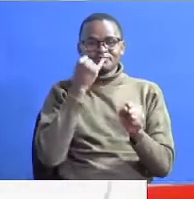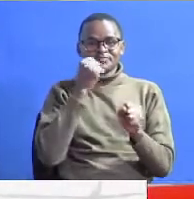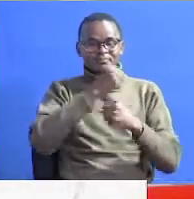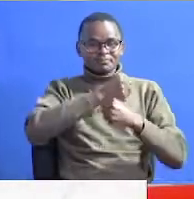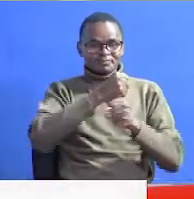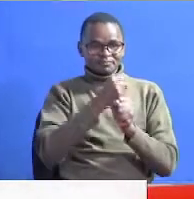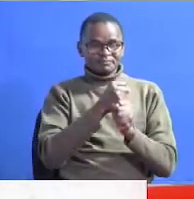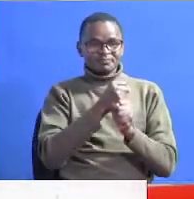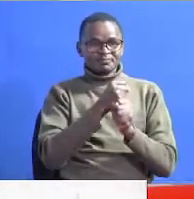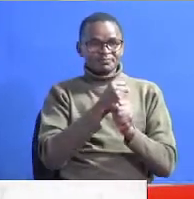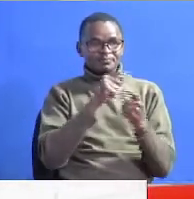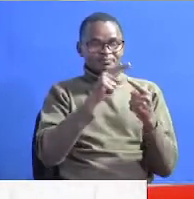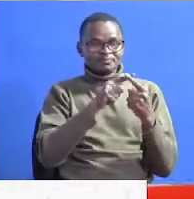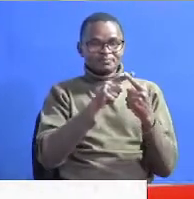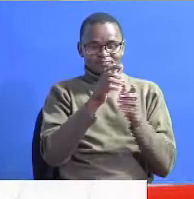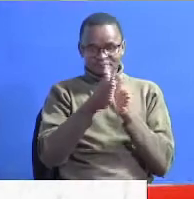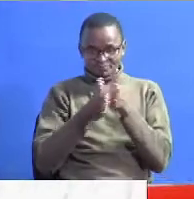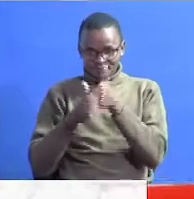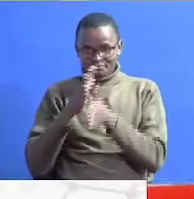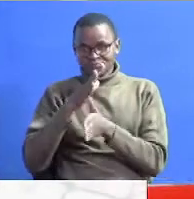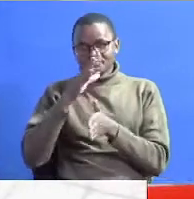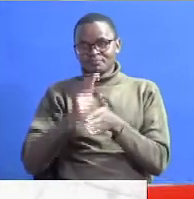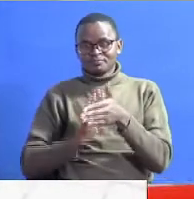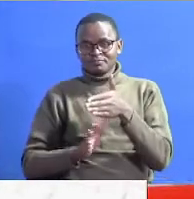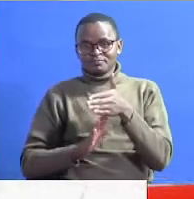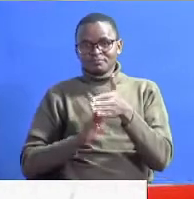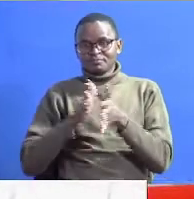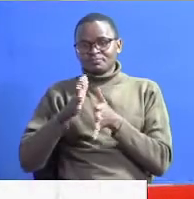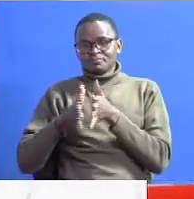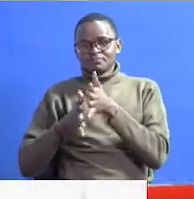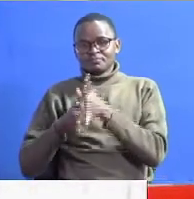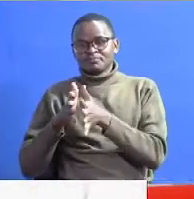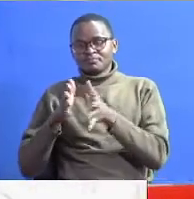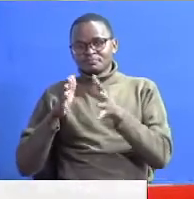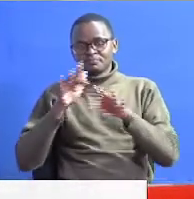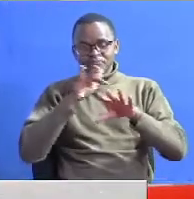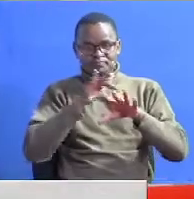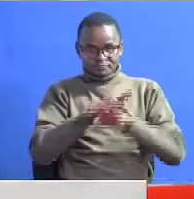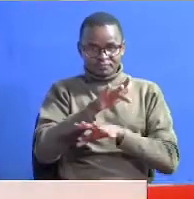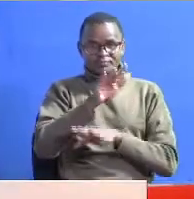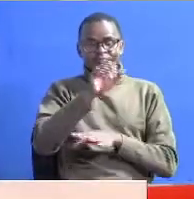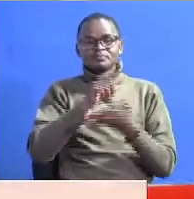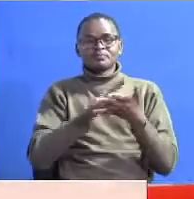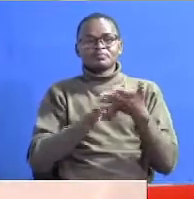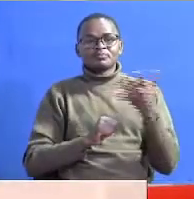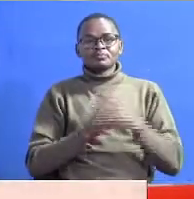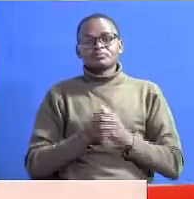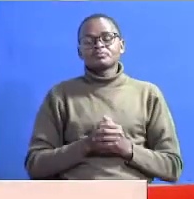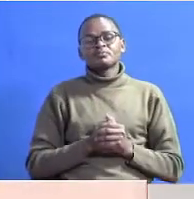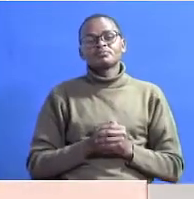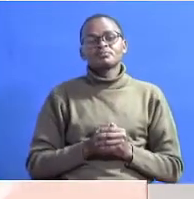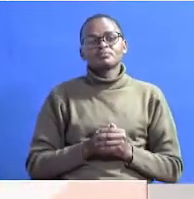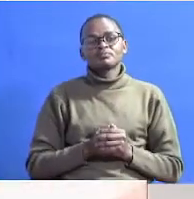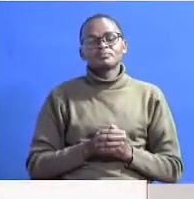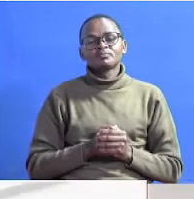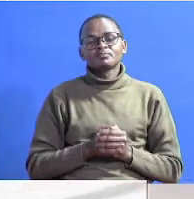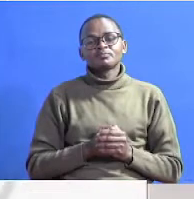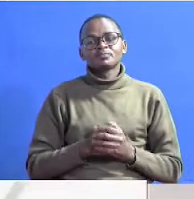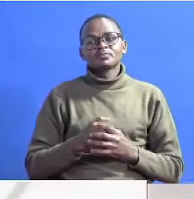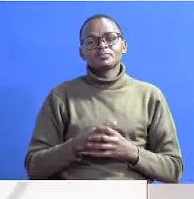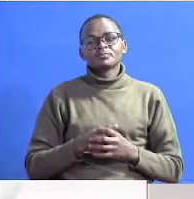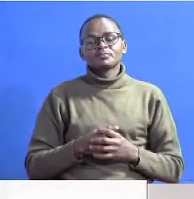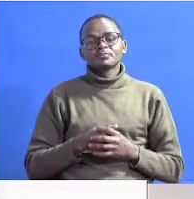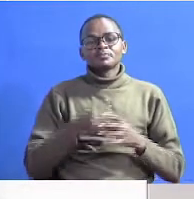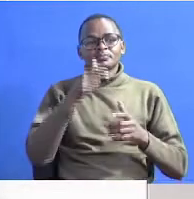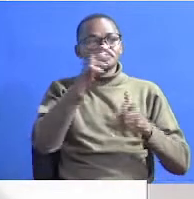work according to his plan, and the bottom-up plan will affect everybody. All right. Yes. The land of milk